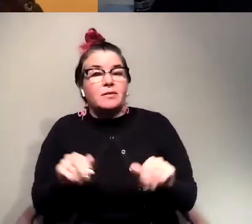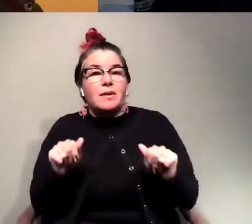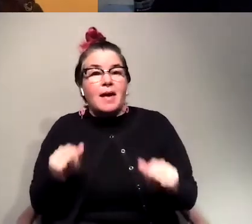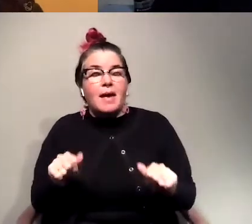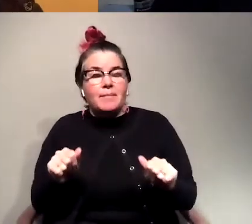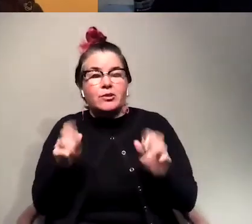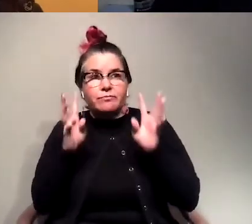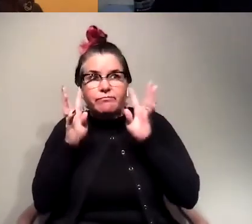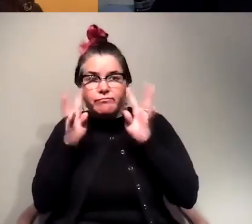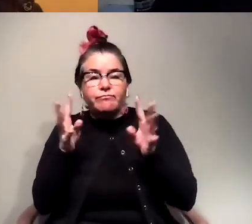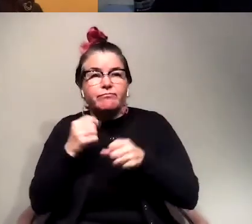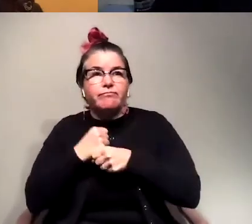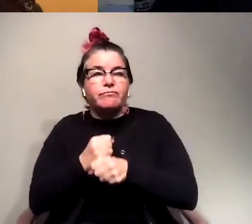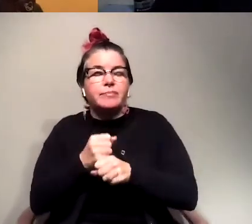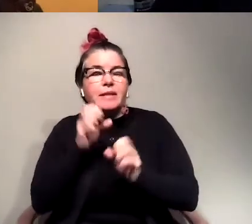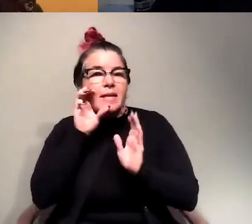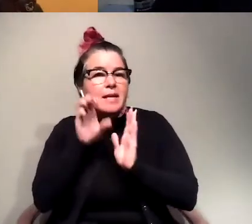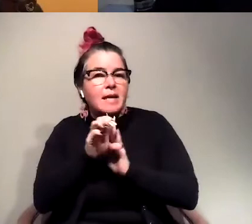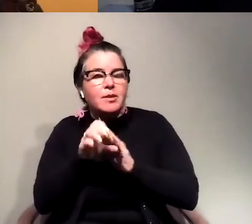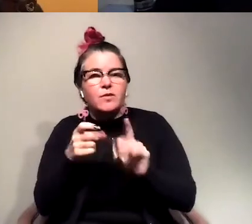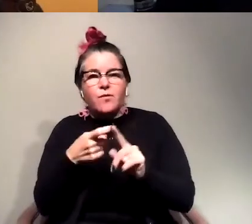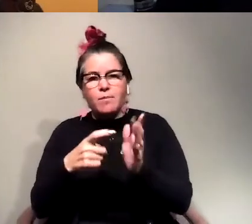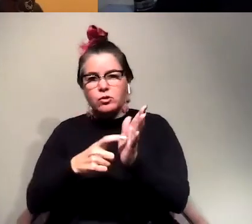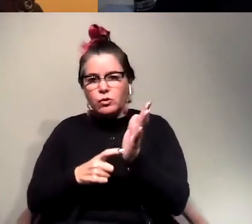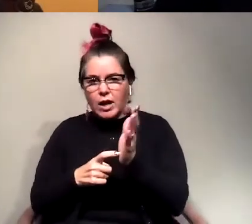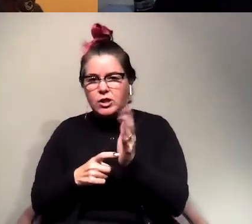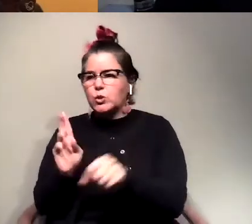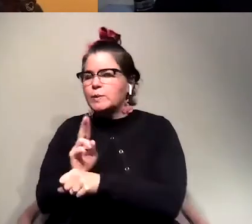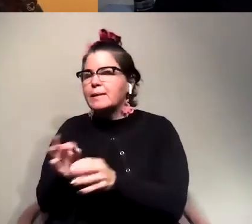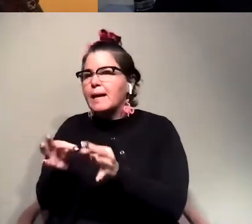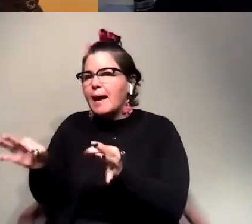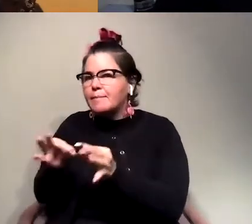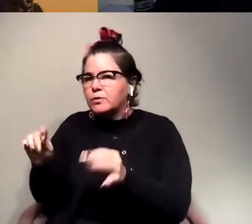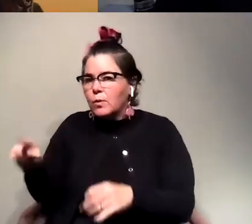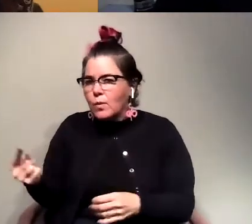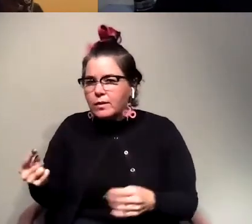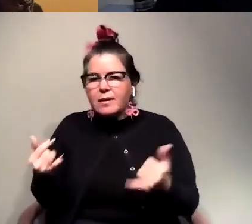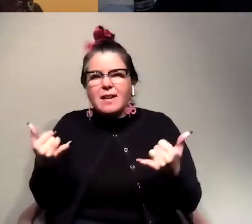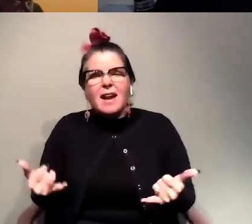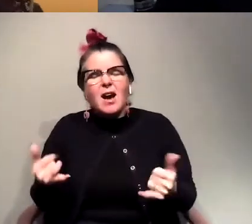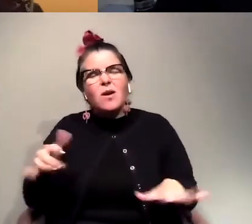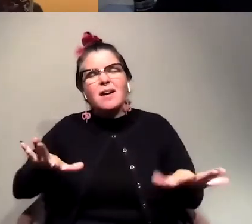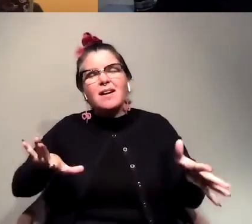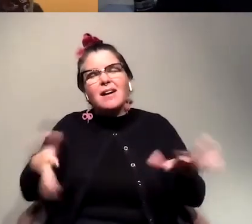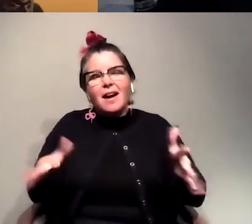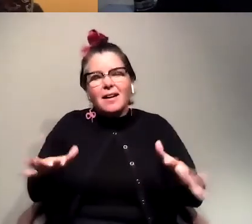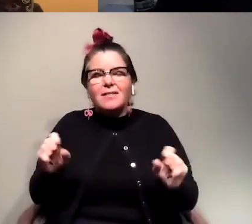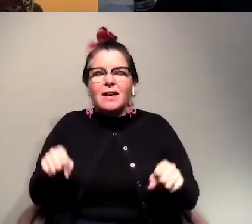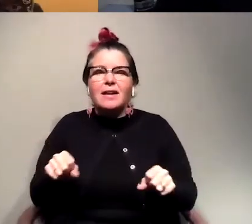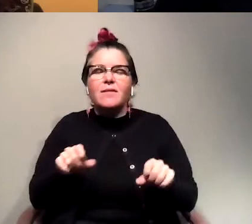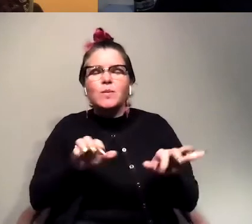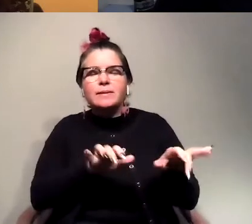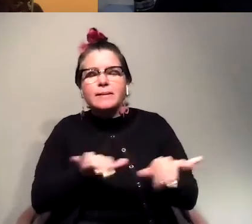generate images from scratch from captions. So right now you can kind of do it, like if you type